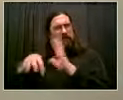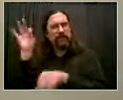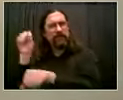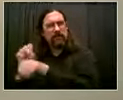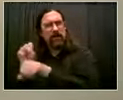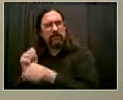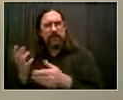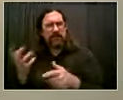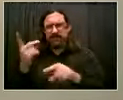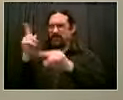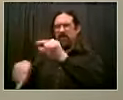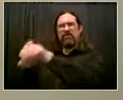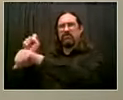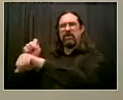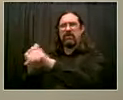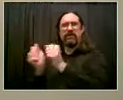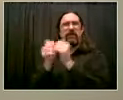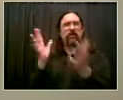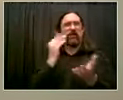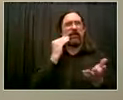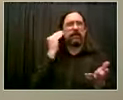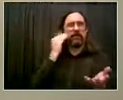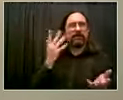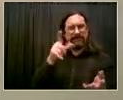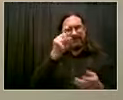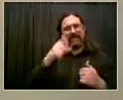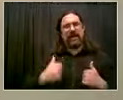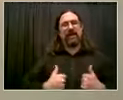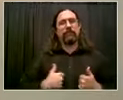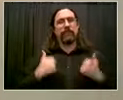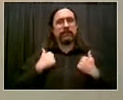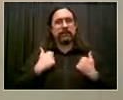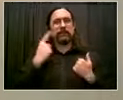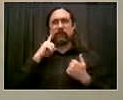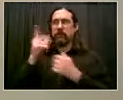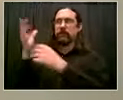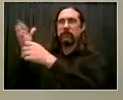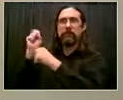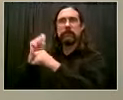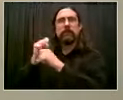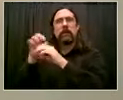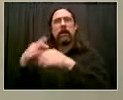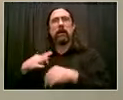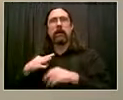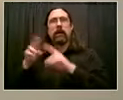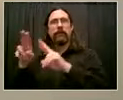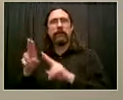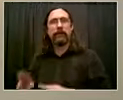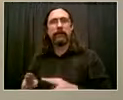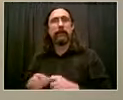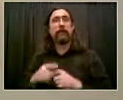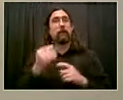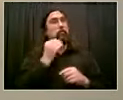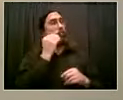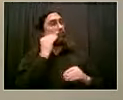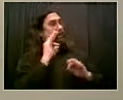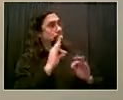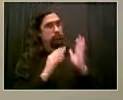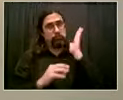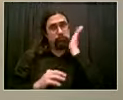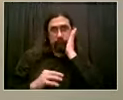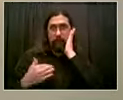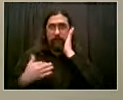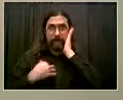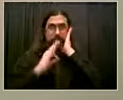years of doing this work, I want to say, you know, one of the key factors in here is security. And right now we're building